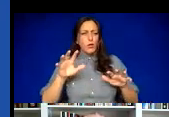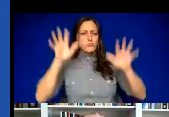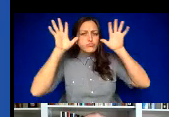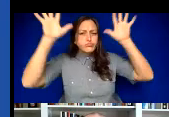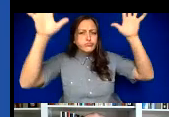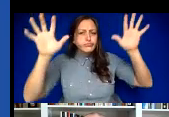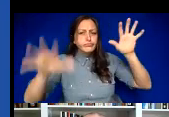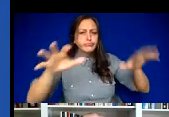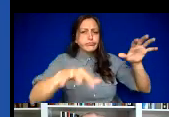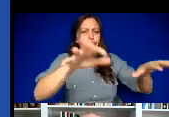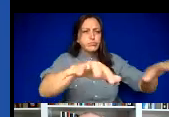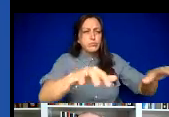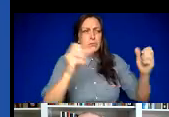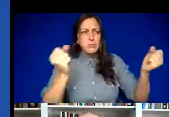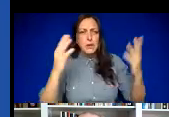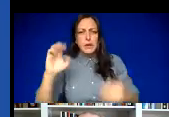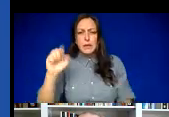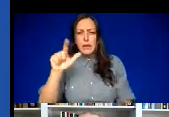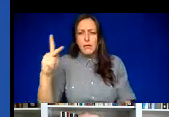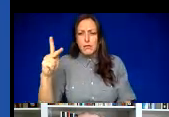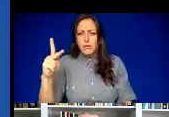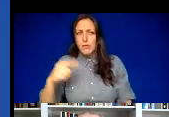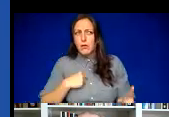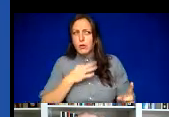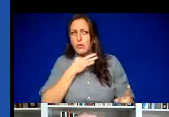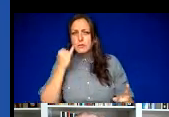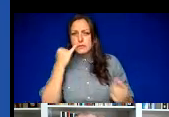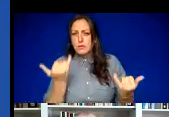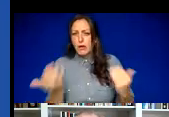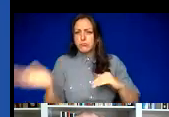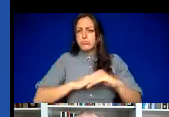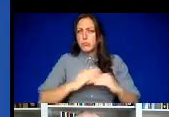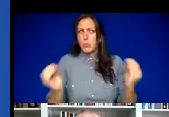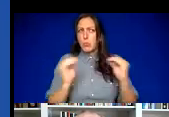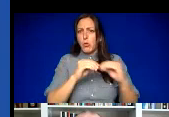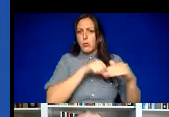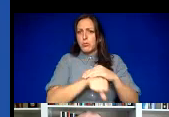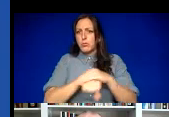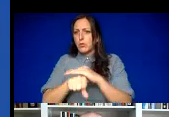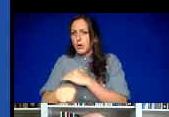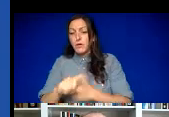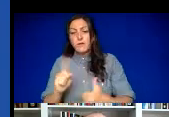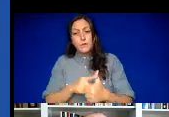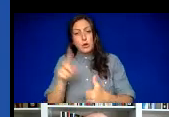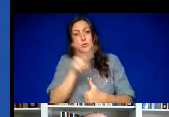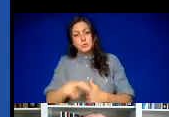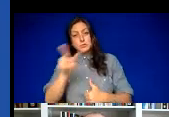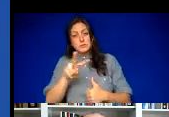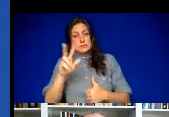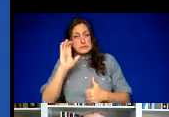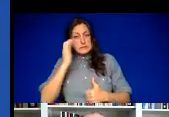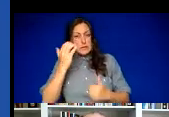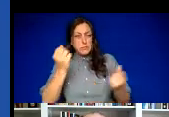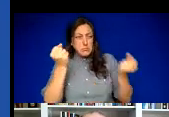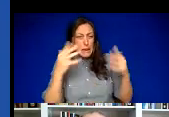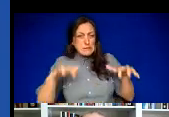state of Colorado these days. The first look suggests we have more elk, but it could be more coincidence as